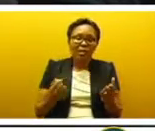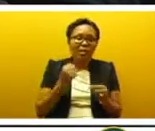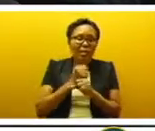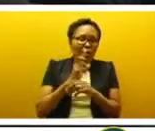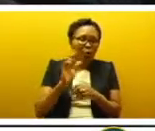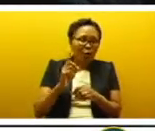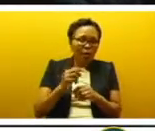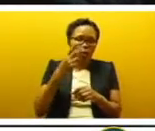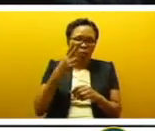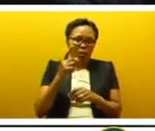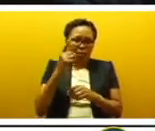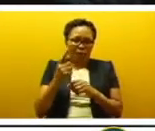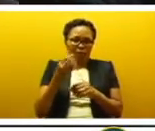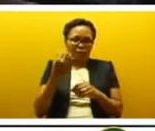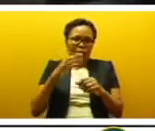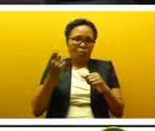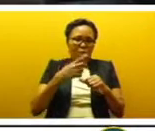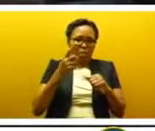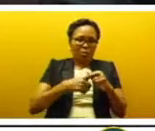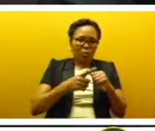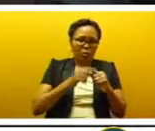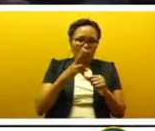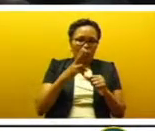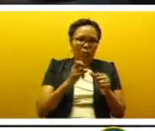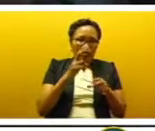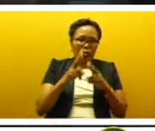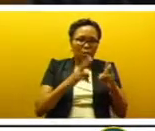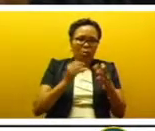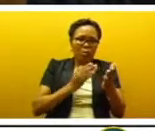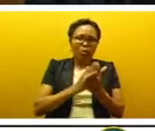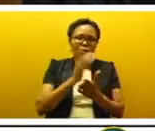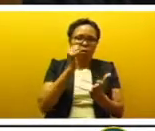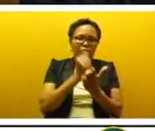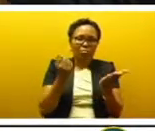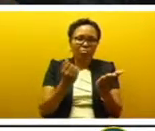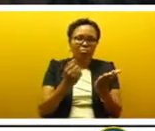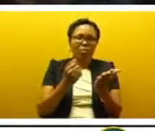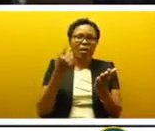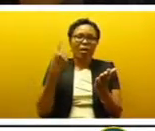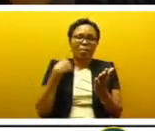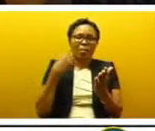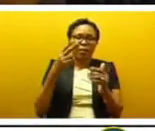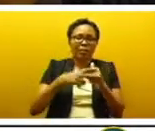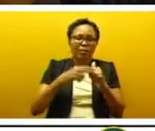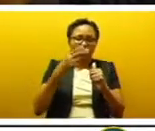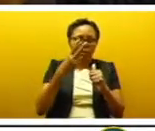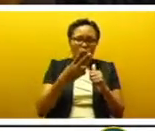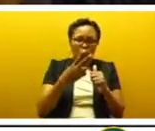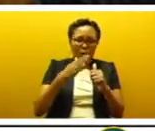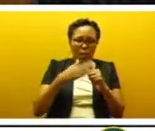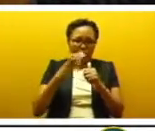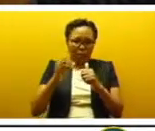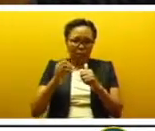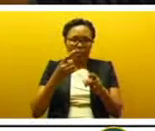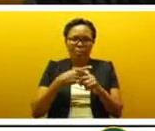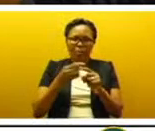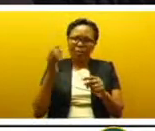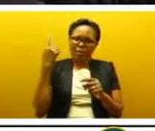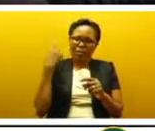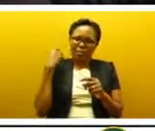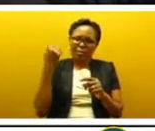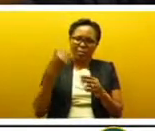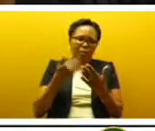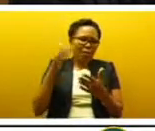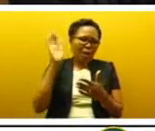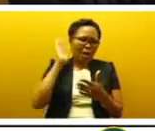June 2022 through Gazette number 7290. But listening to my learned colleague, Mr. Somane, it